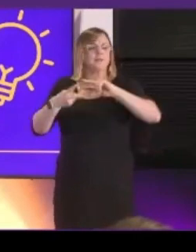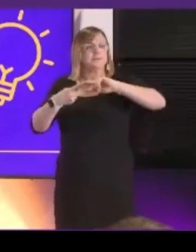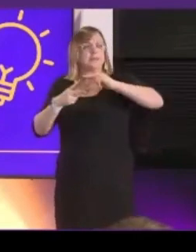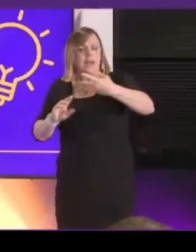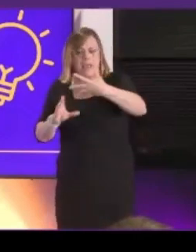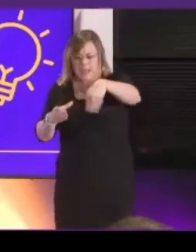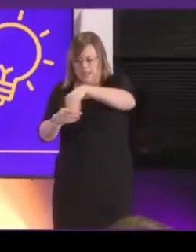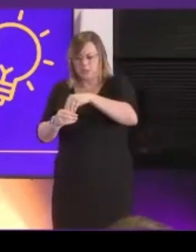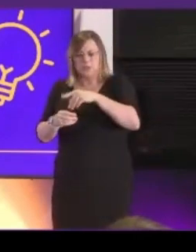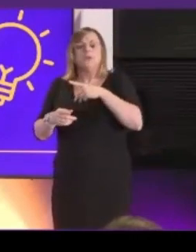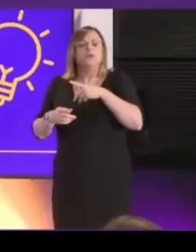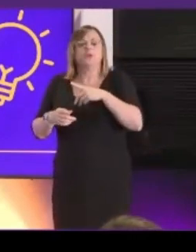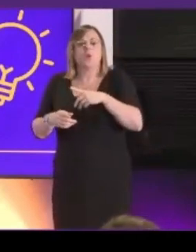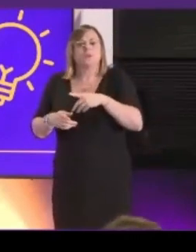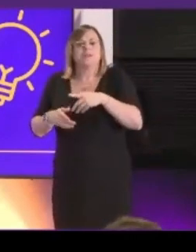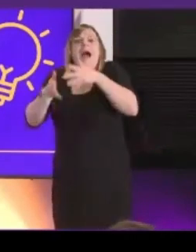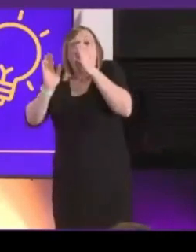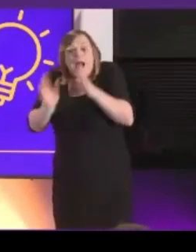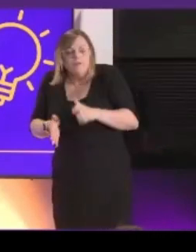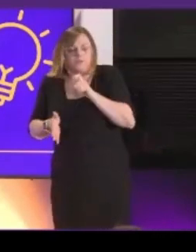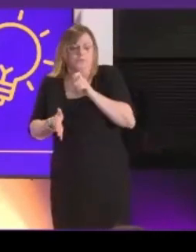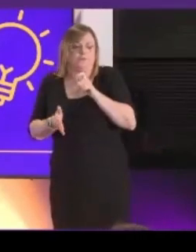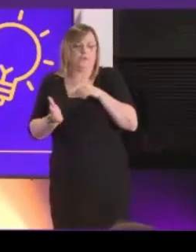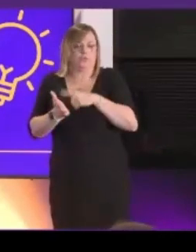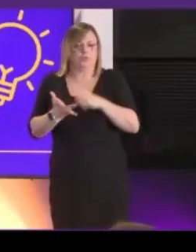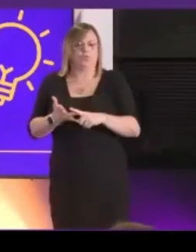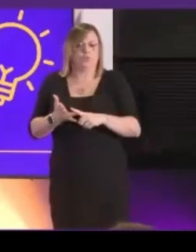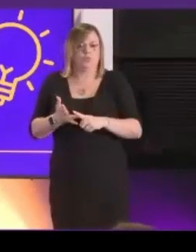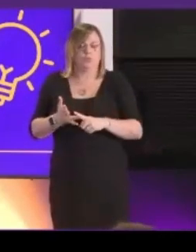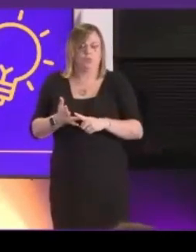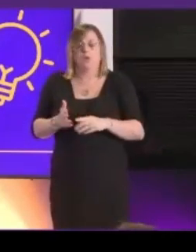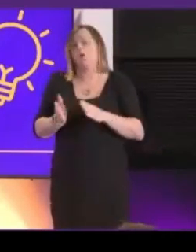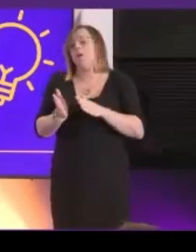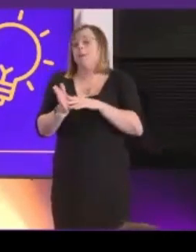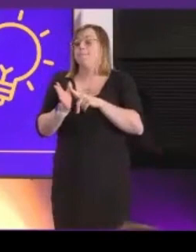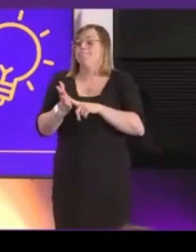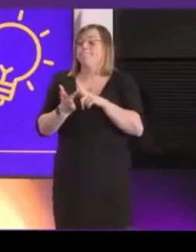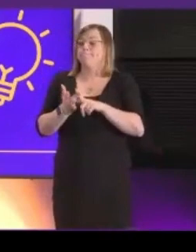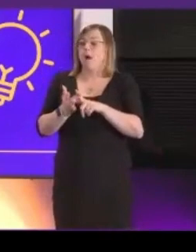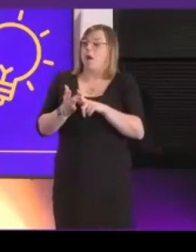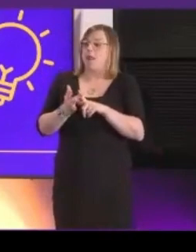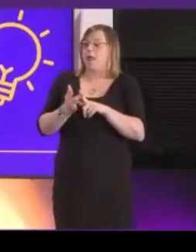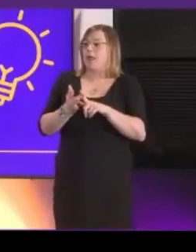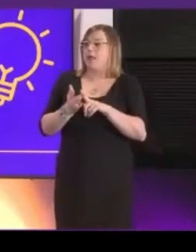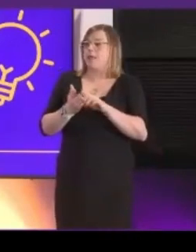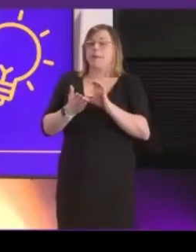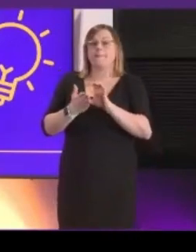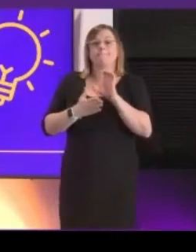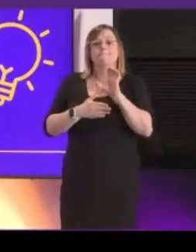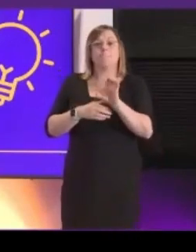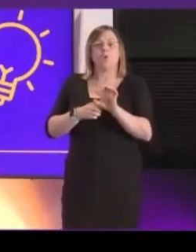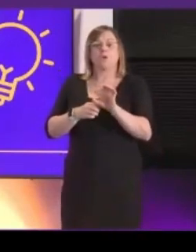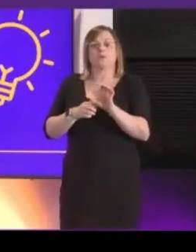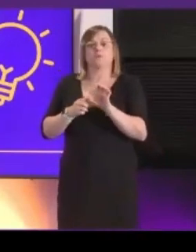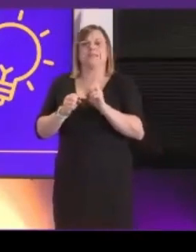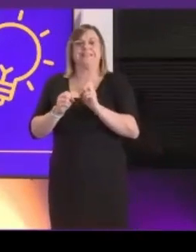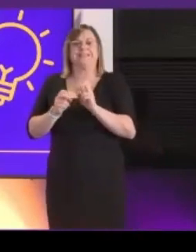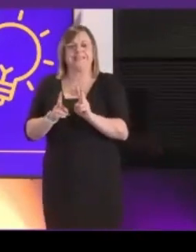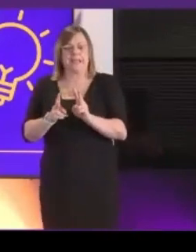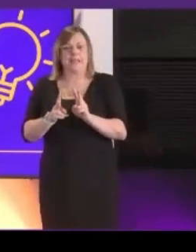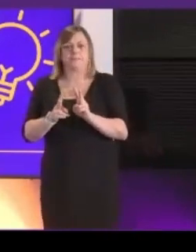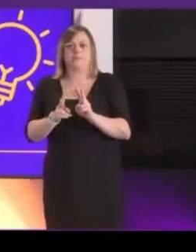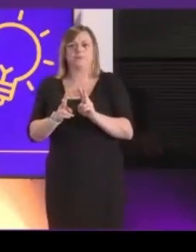have-to around here. And while it's rare to see it in bonus scheme, but bonus schemes are